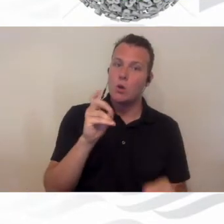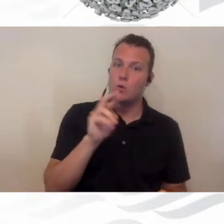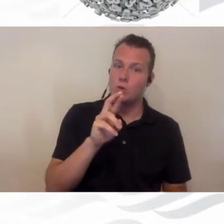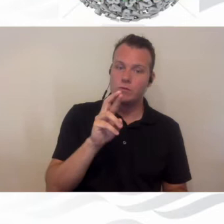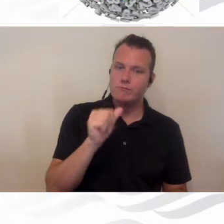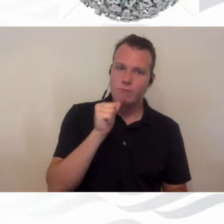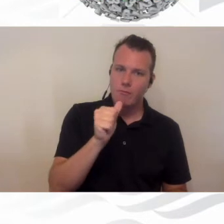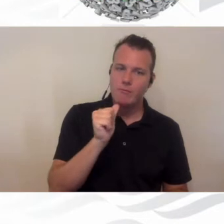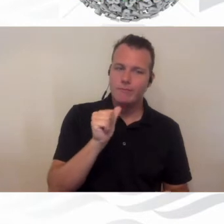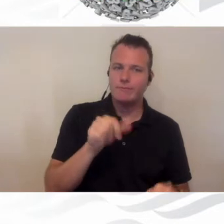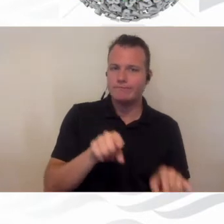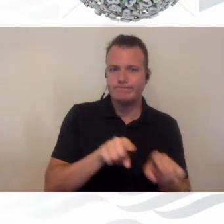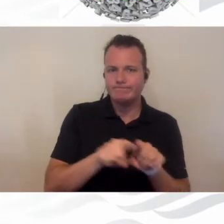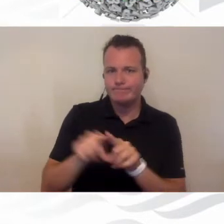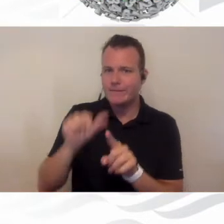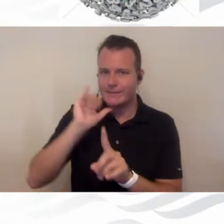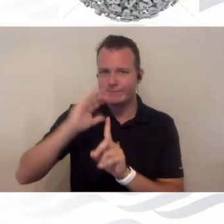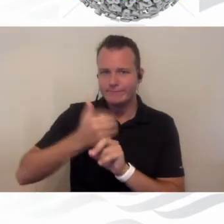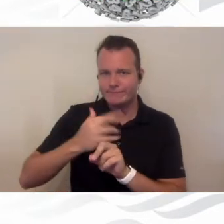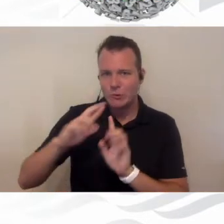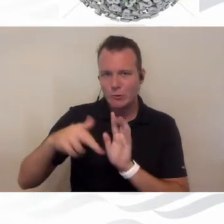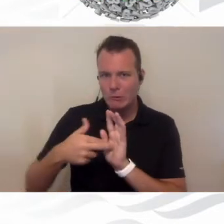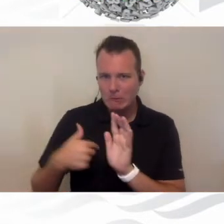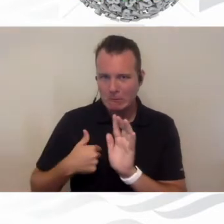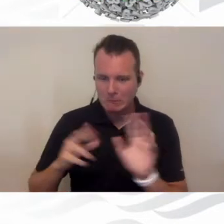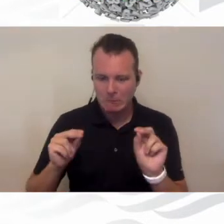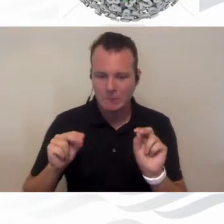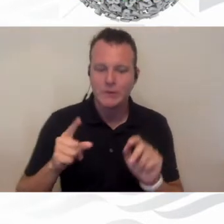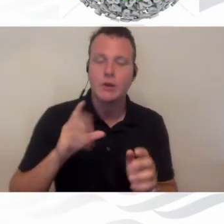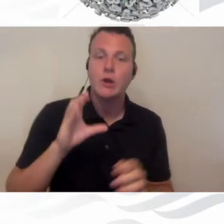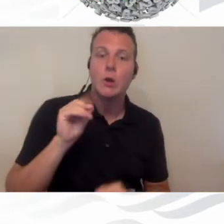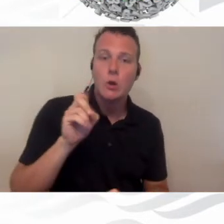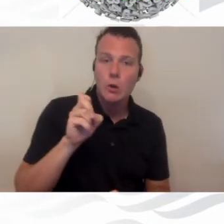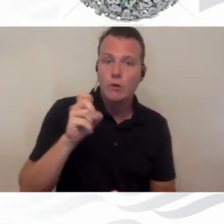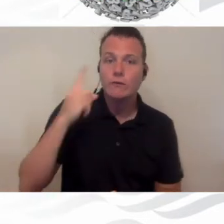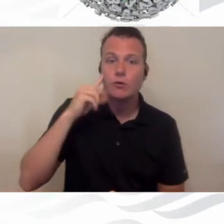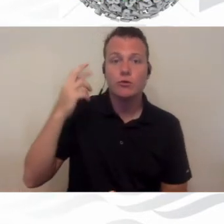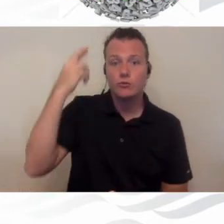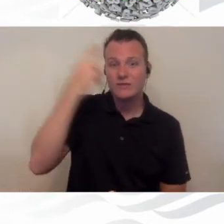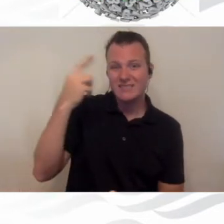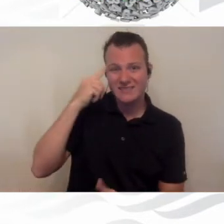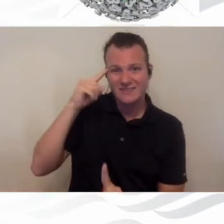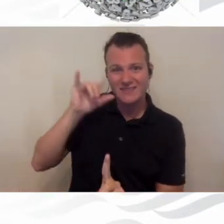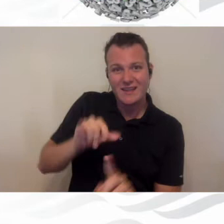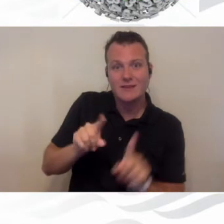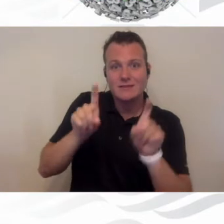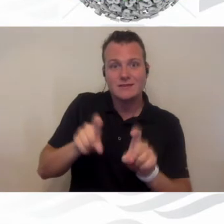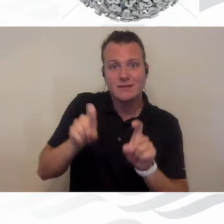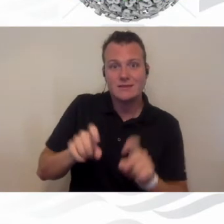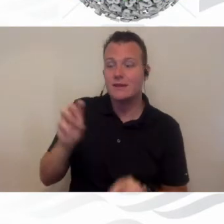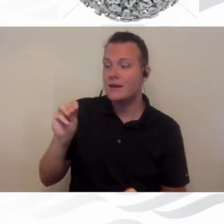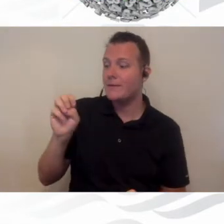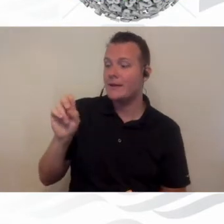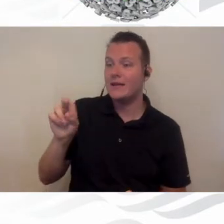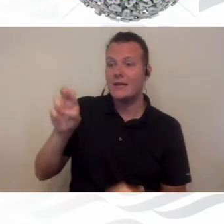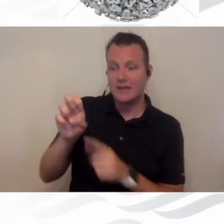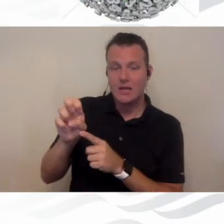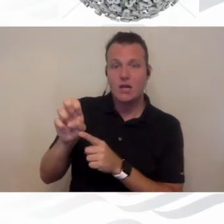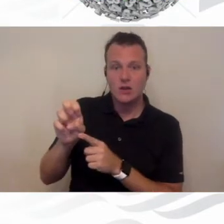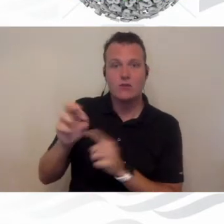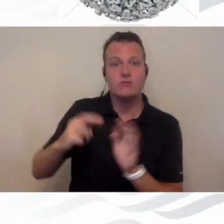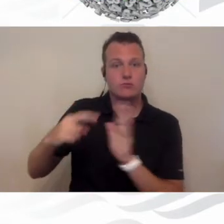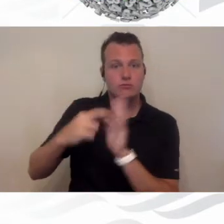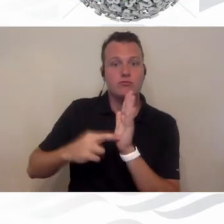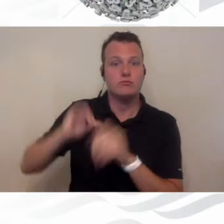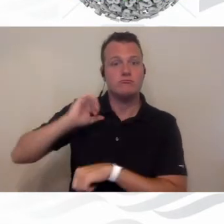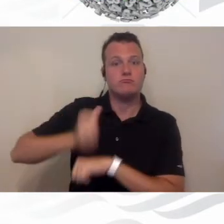TV, but you always code for the reason for the test. And Medicare has that written in a transmittal. The